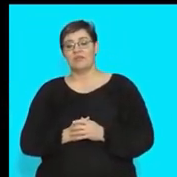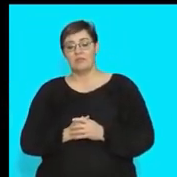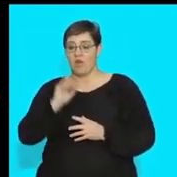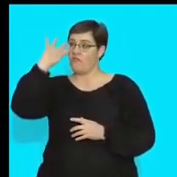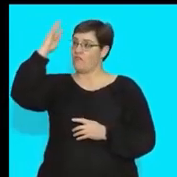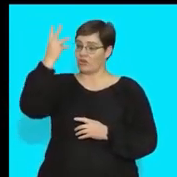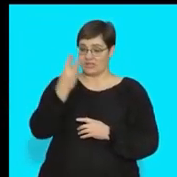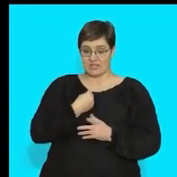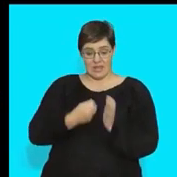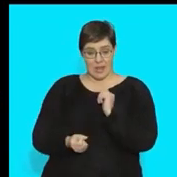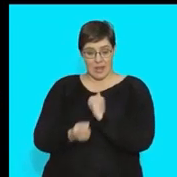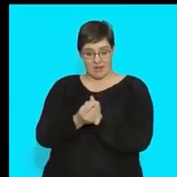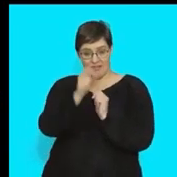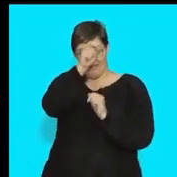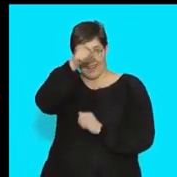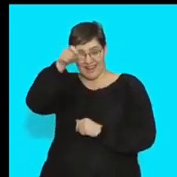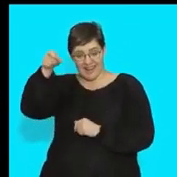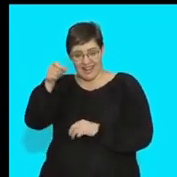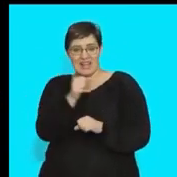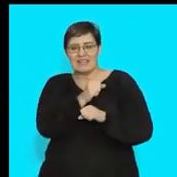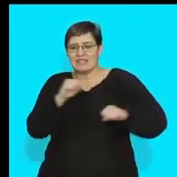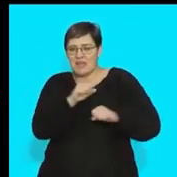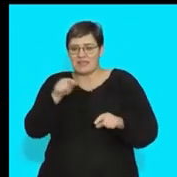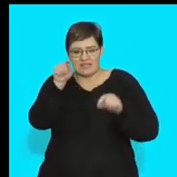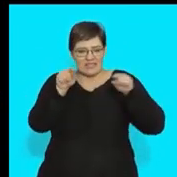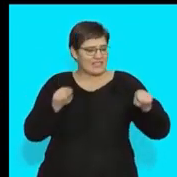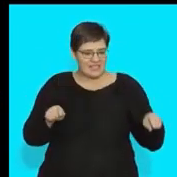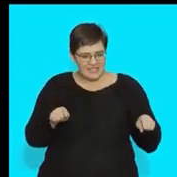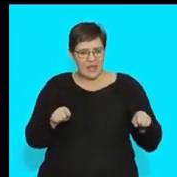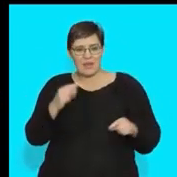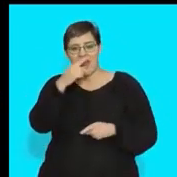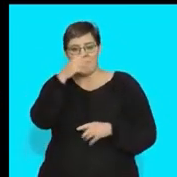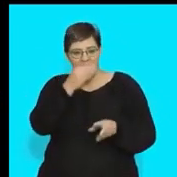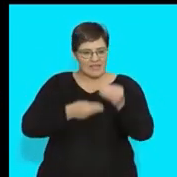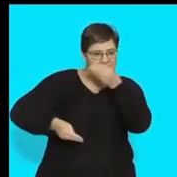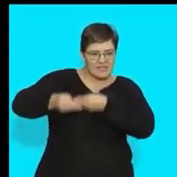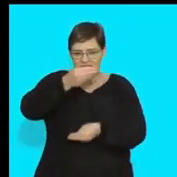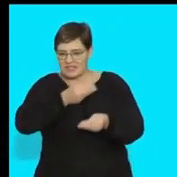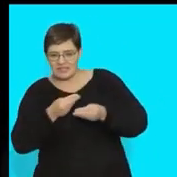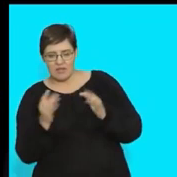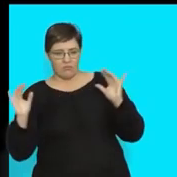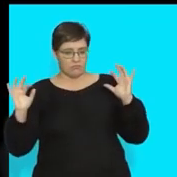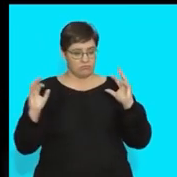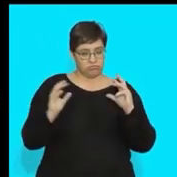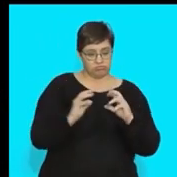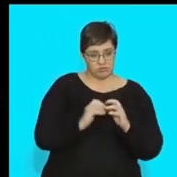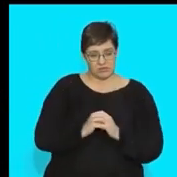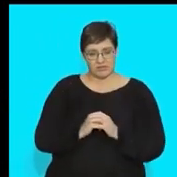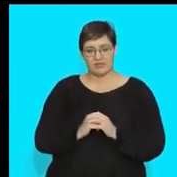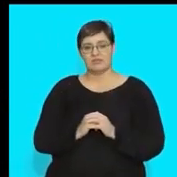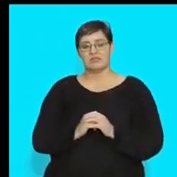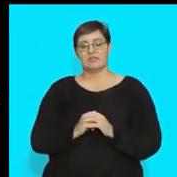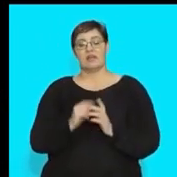Photosynthesis occurs. All of these spaces over here, this is where the gases are also going to accumulate. So I've